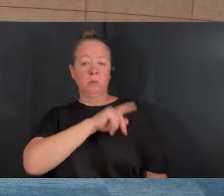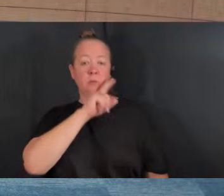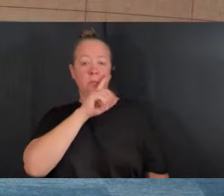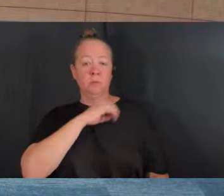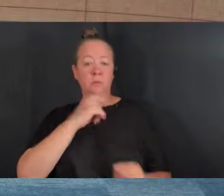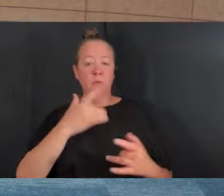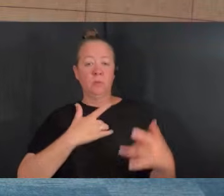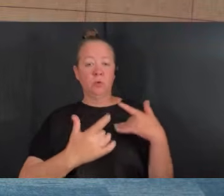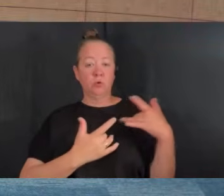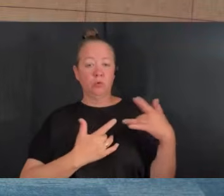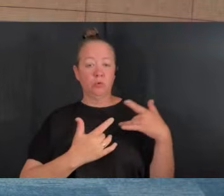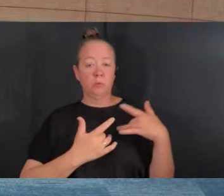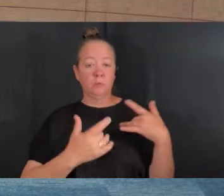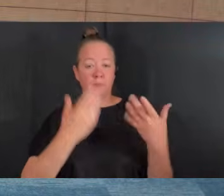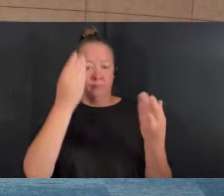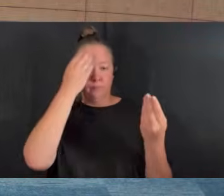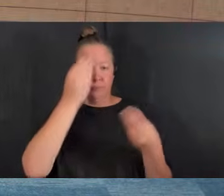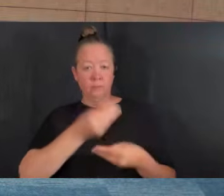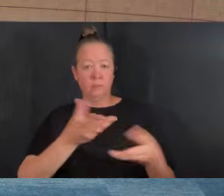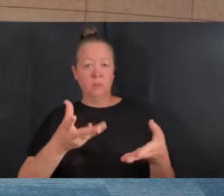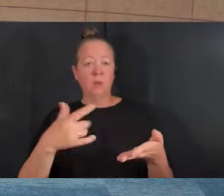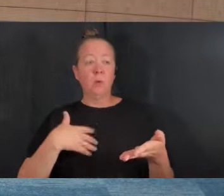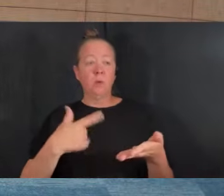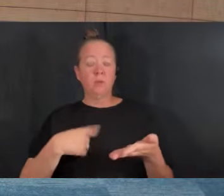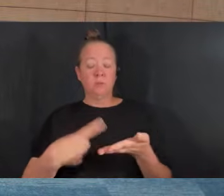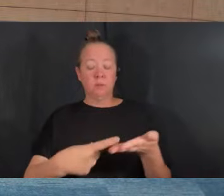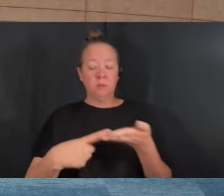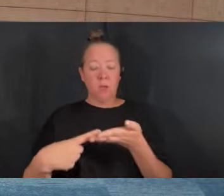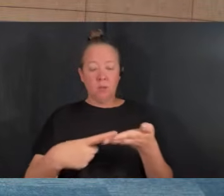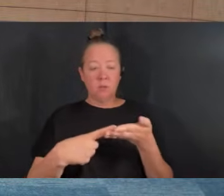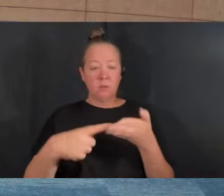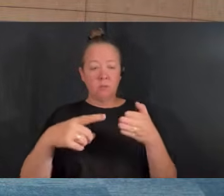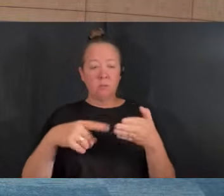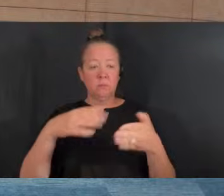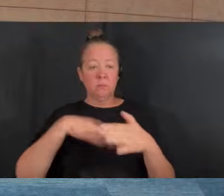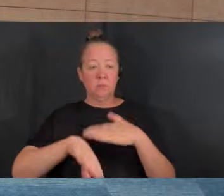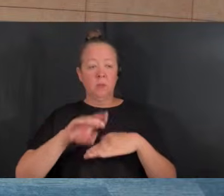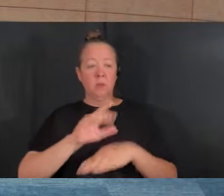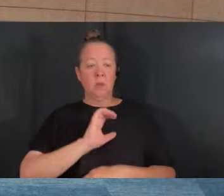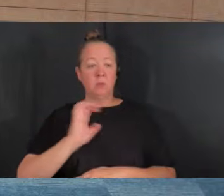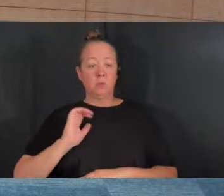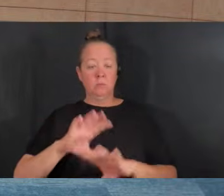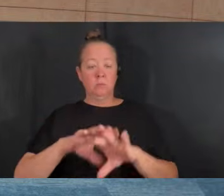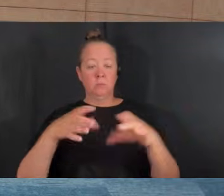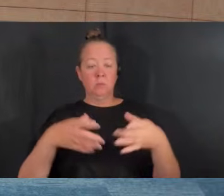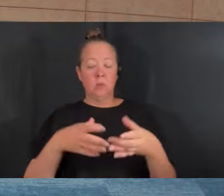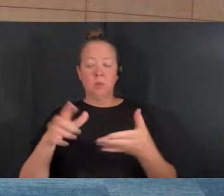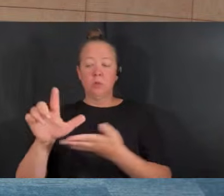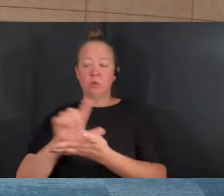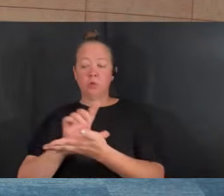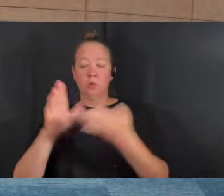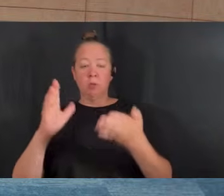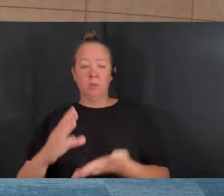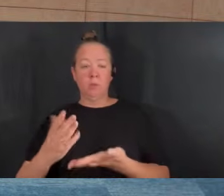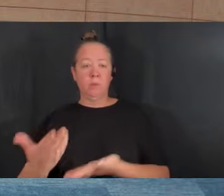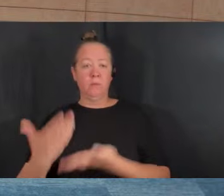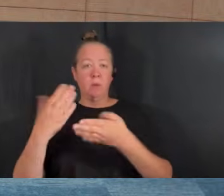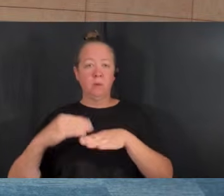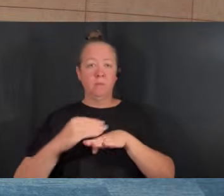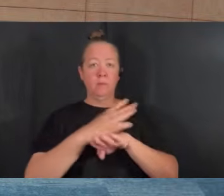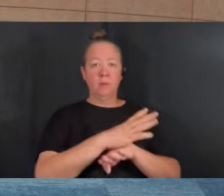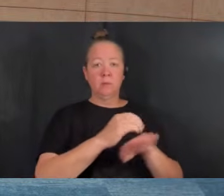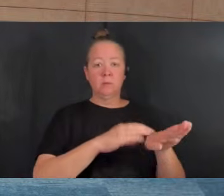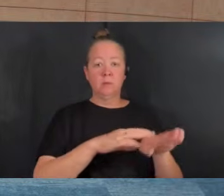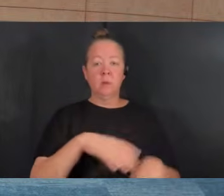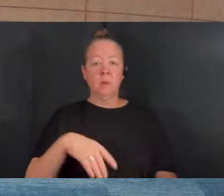concerning. The matter was discussed amongst the council, and Attorney DeLoach provided advice on the issue. Mr. Pounds discussed an issue